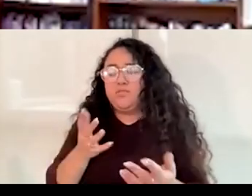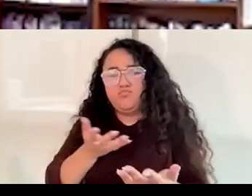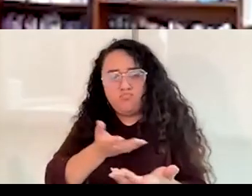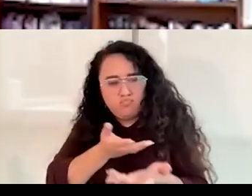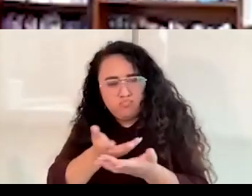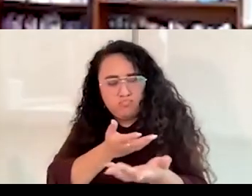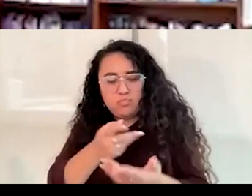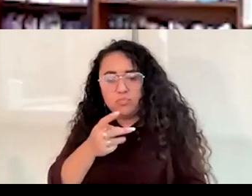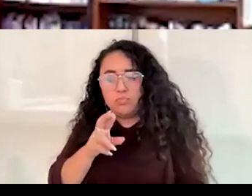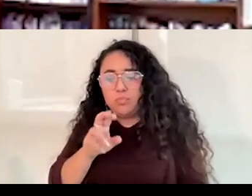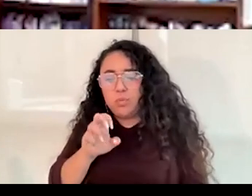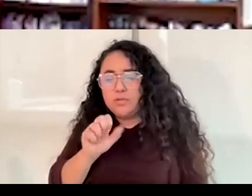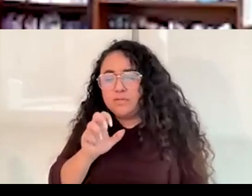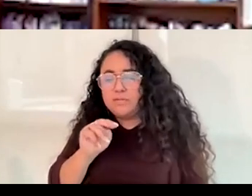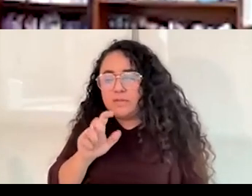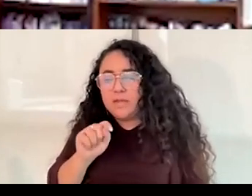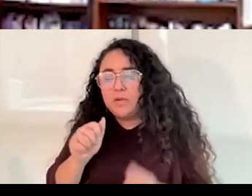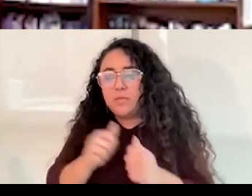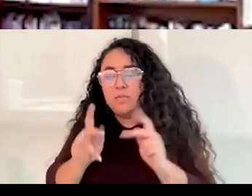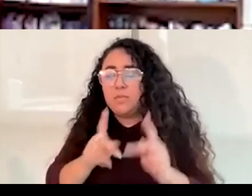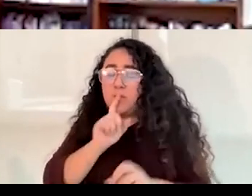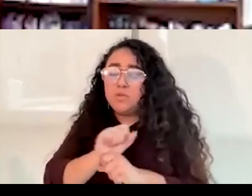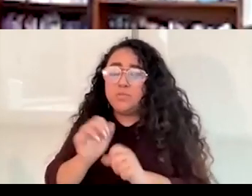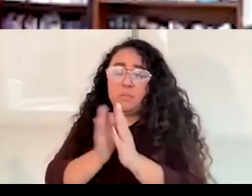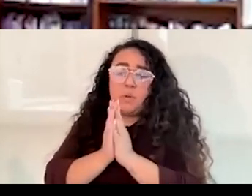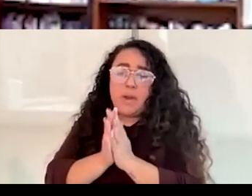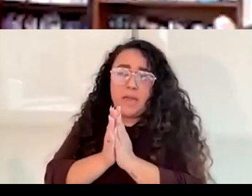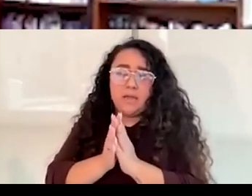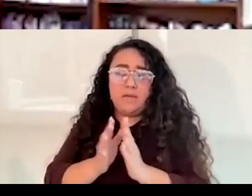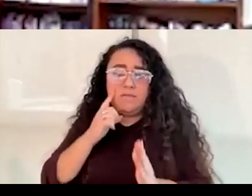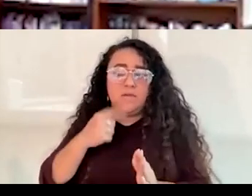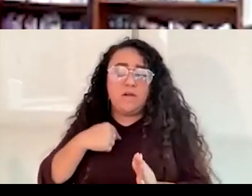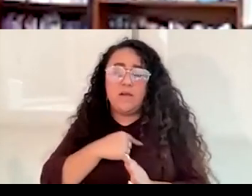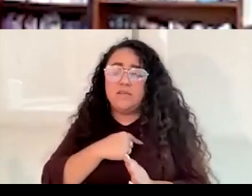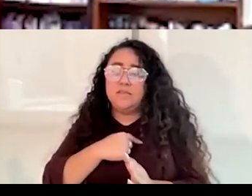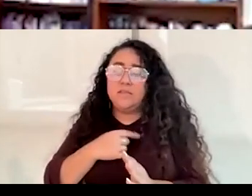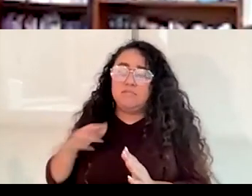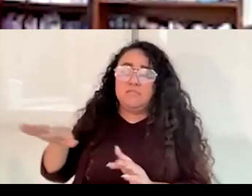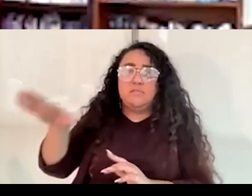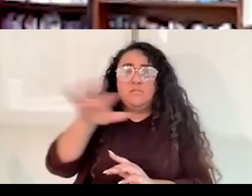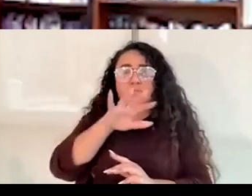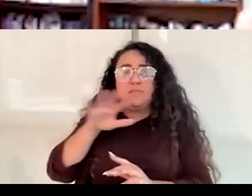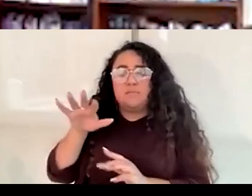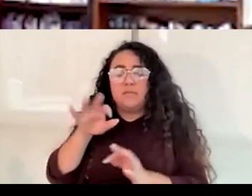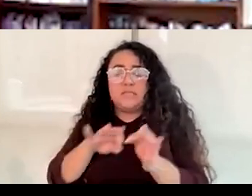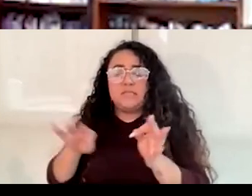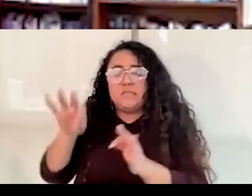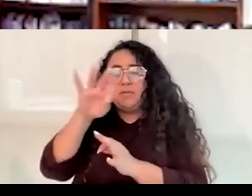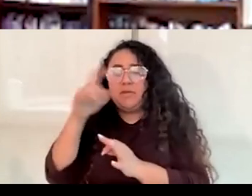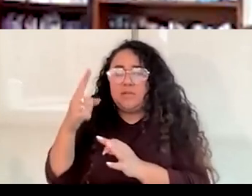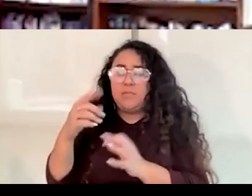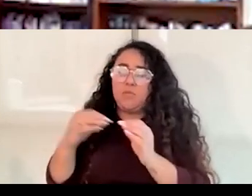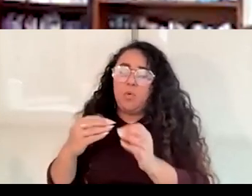really pray, you know, and I think for us, it's the presence of the Spirit, the presence of that which is greater than us, that